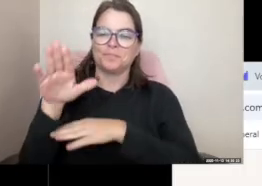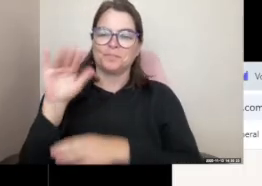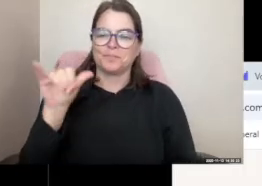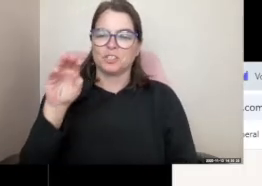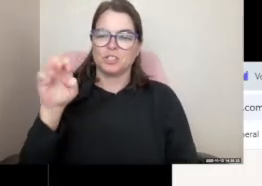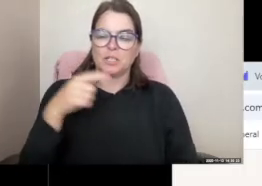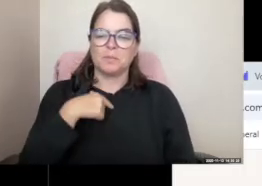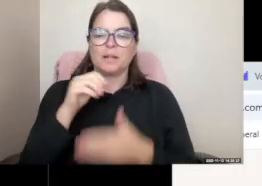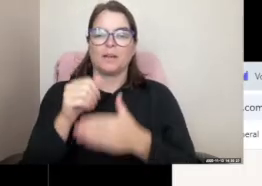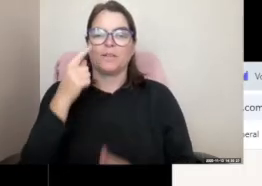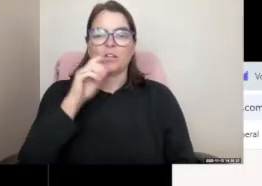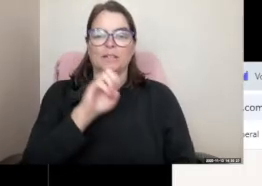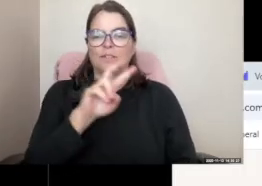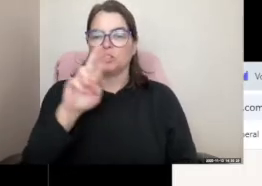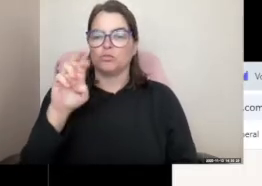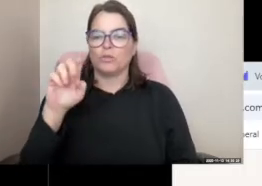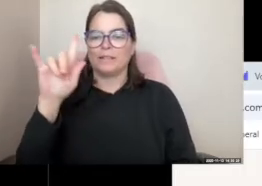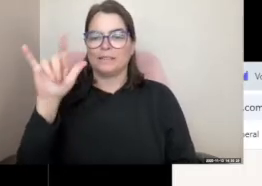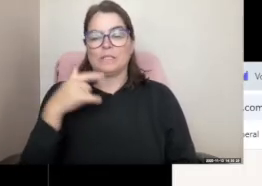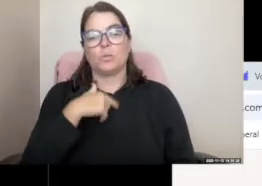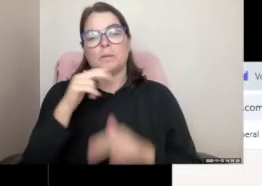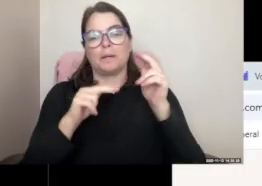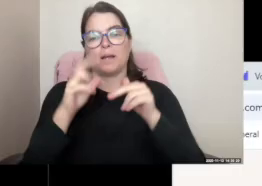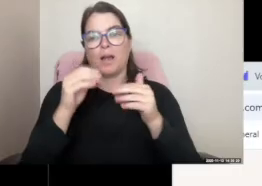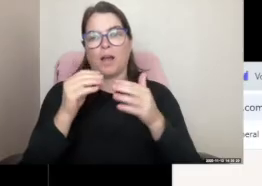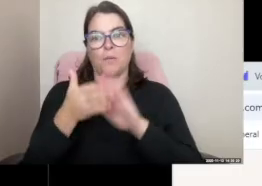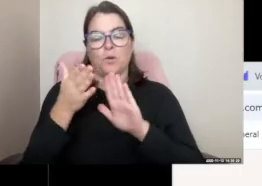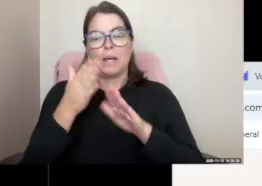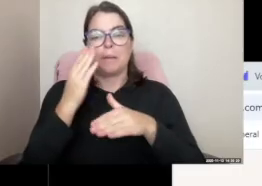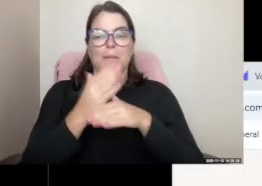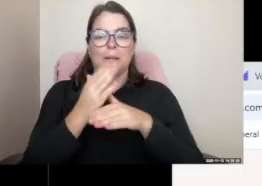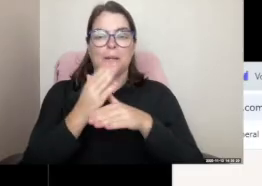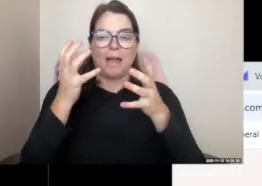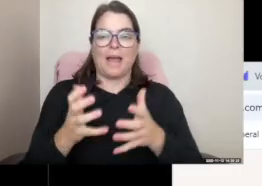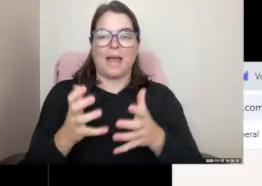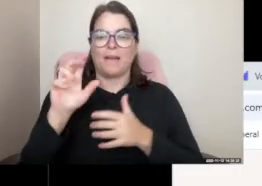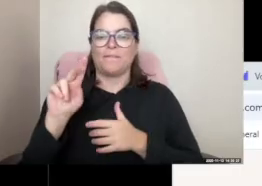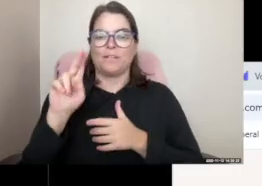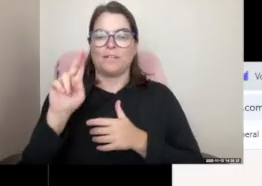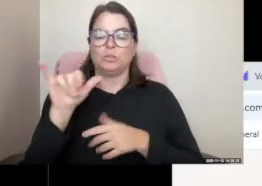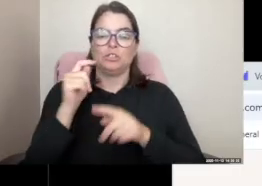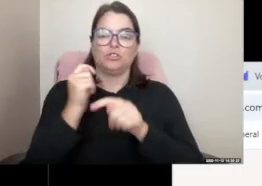on these two gentlemen over here, and then we'll move on. Okay. Jamie Hall, please go ahead.